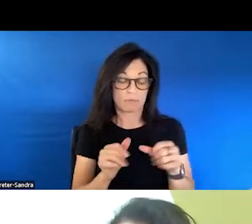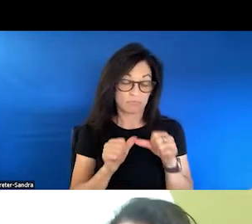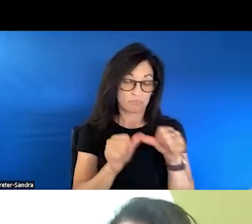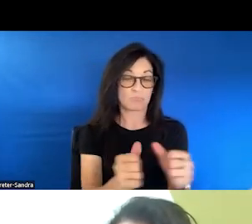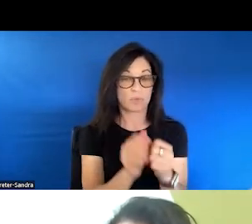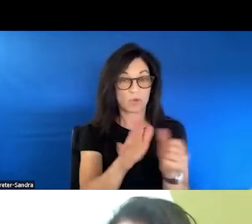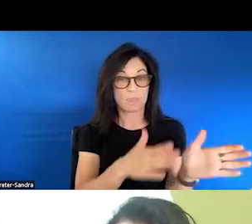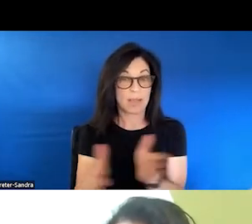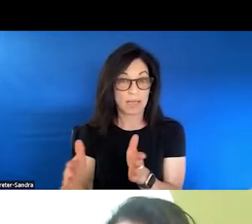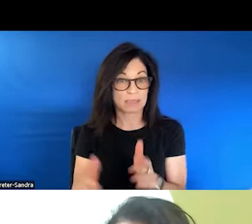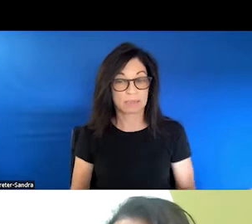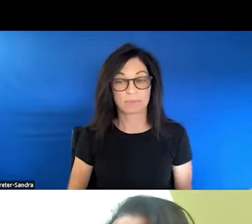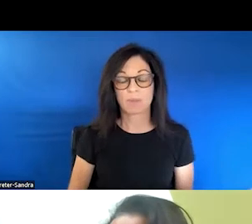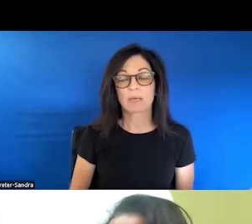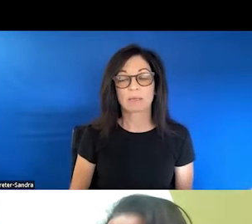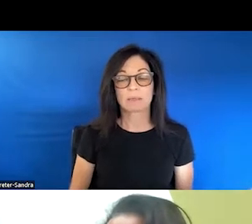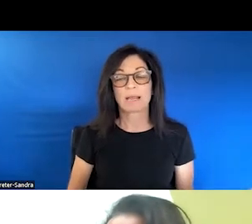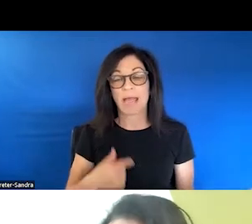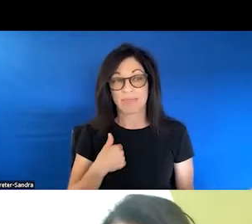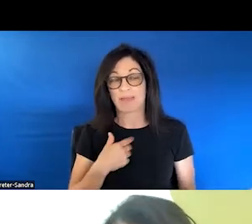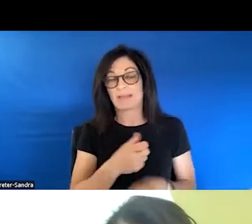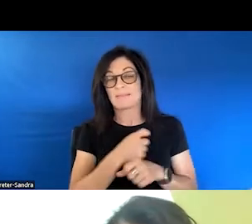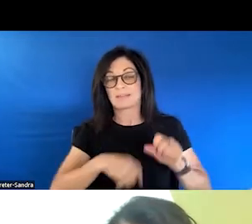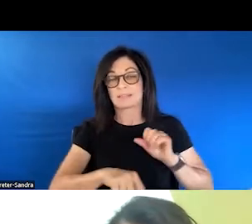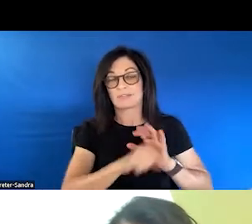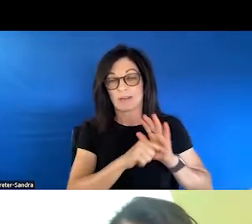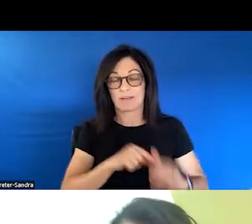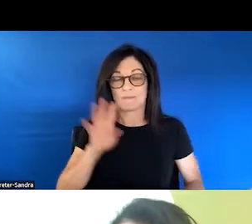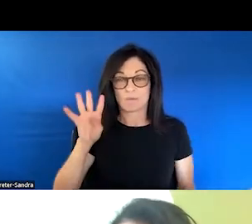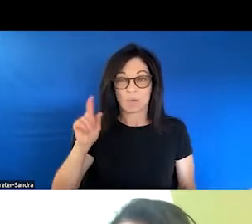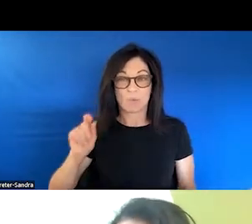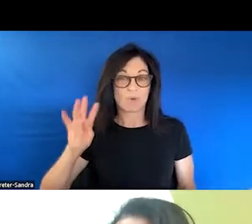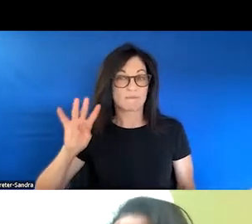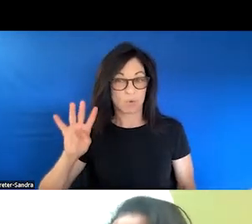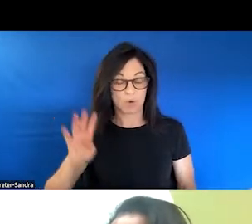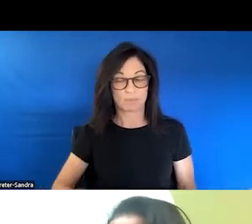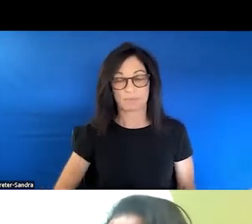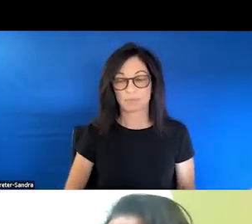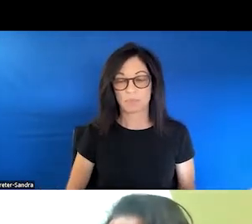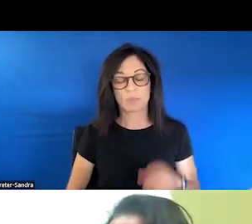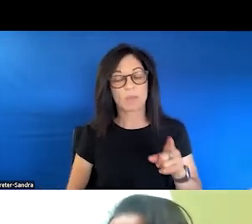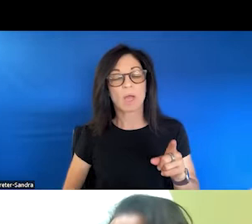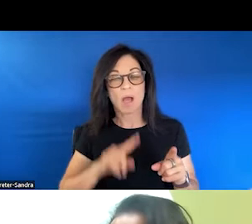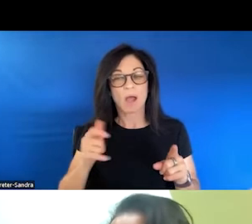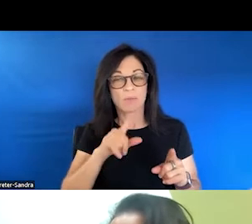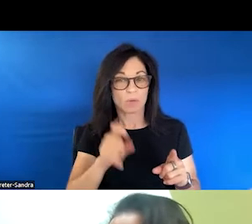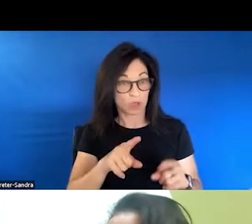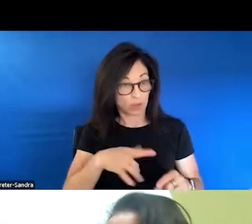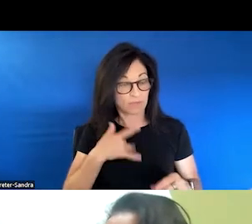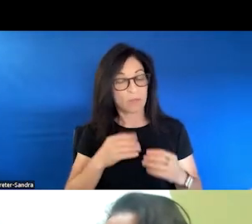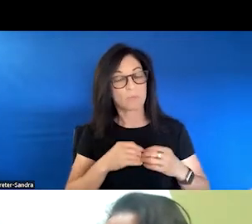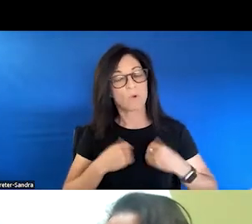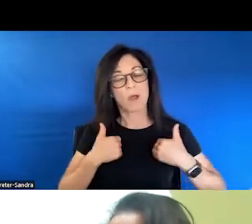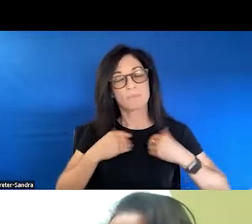And we rated at a 4.4 in that area. Were you feeling more hopeful as a result